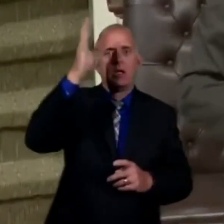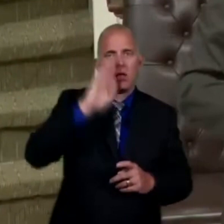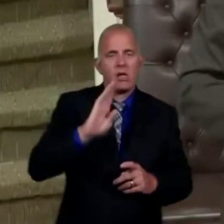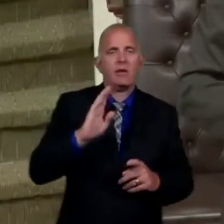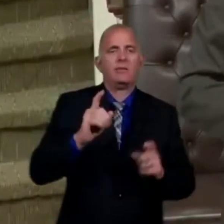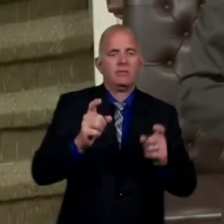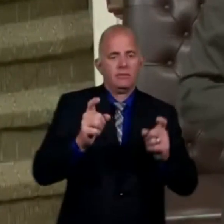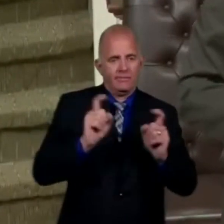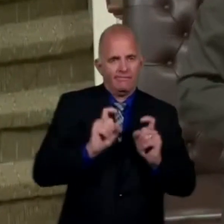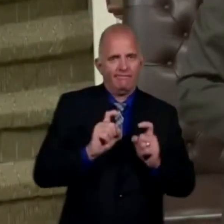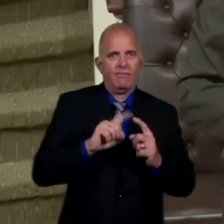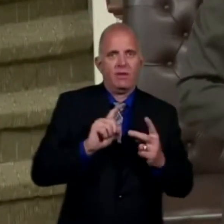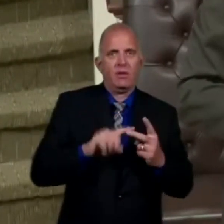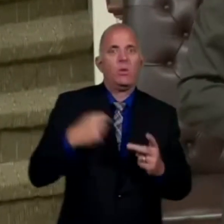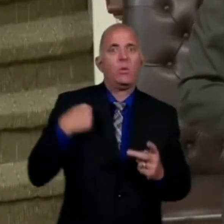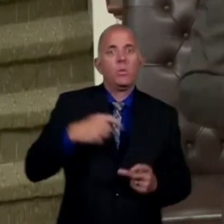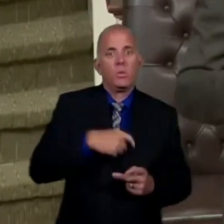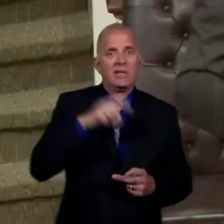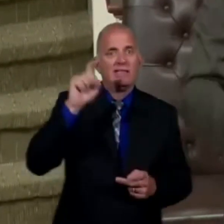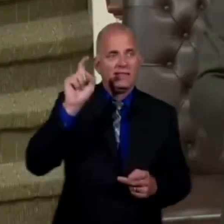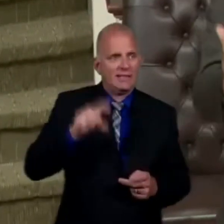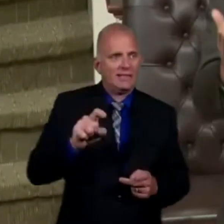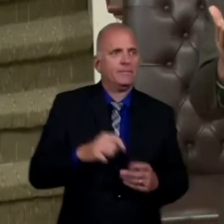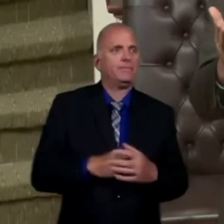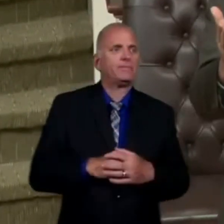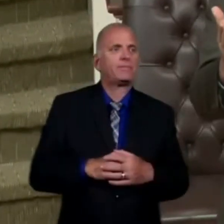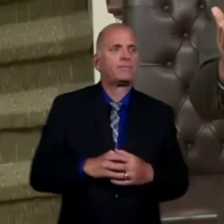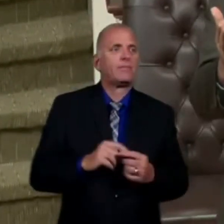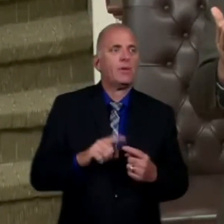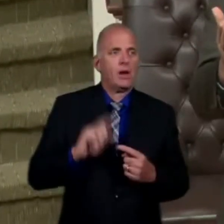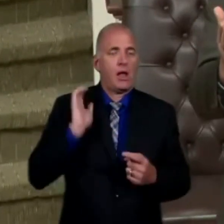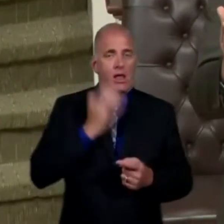that you need desperately. Number one, He gave us our Savior.